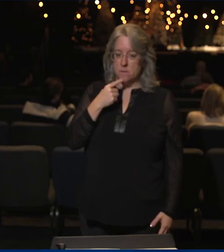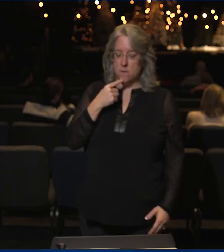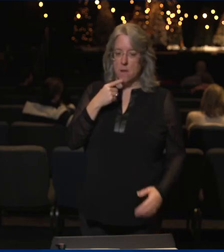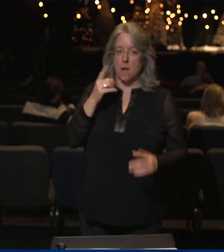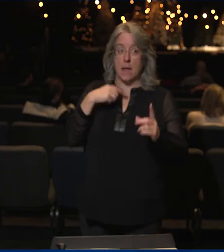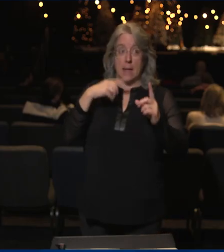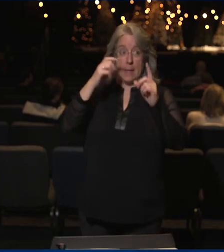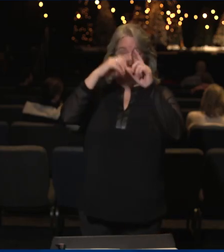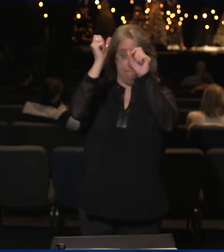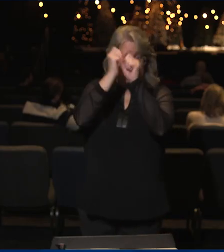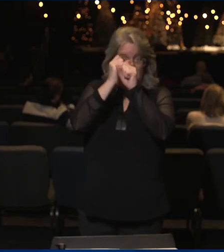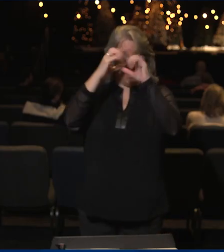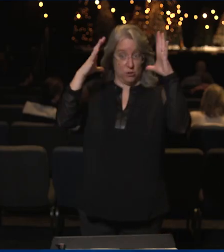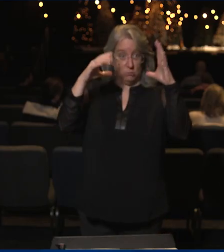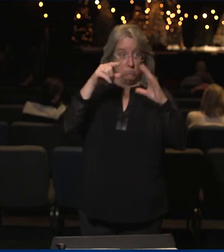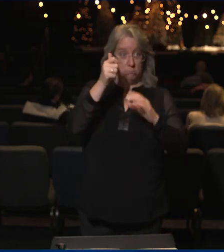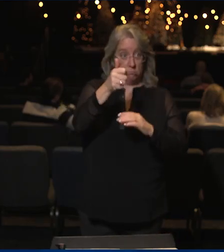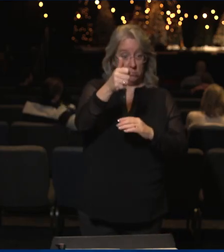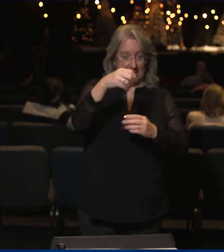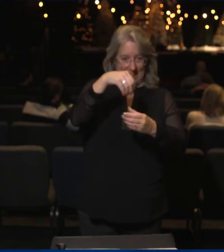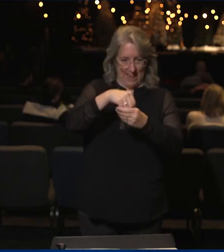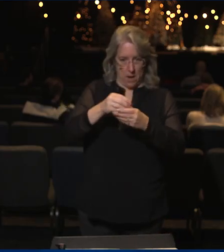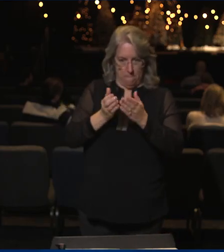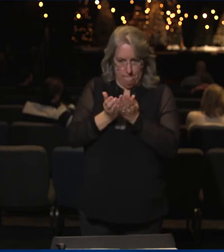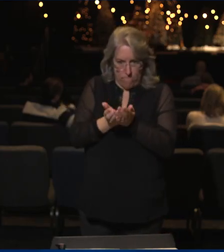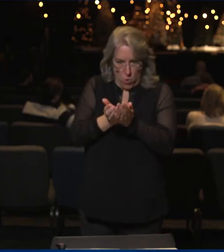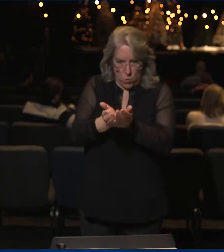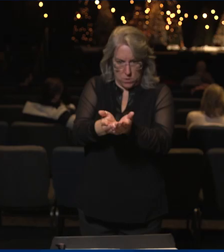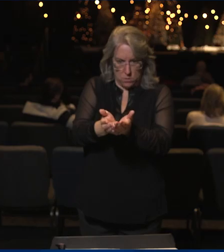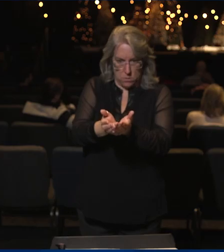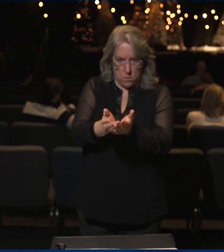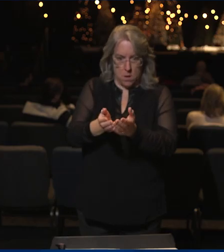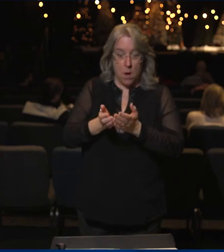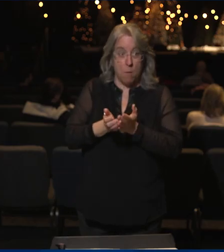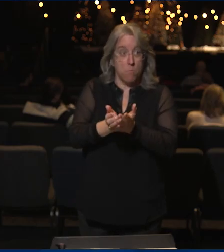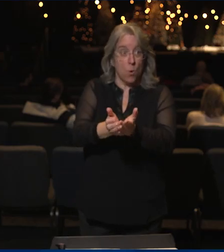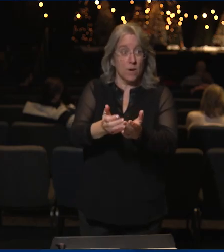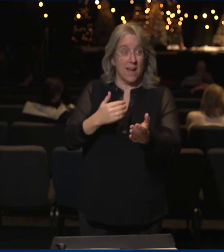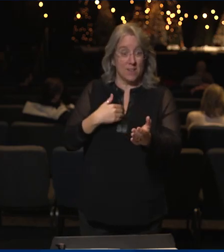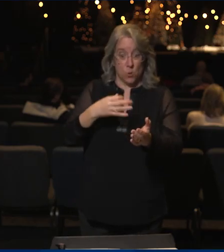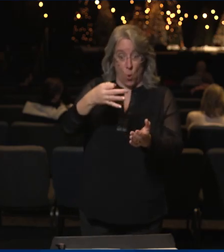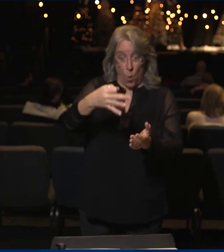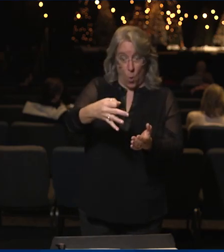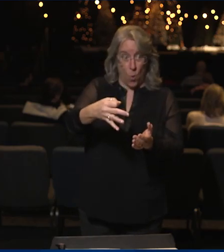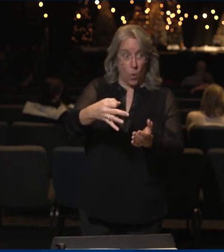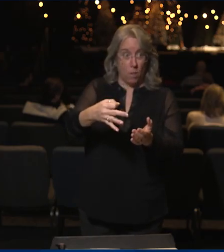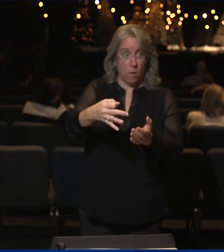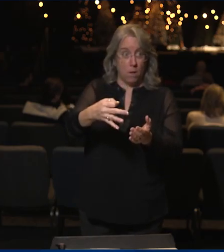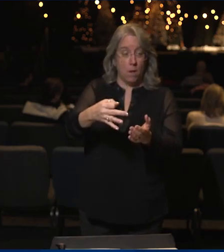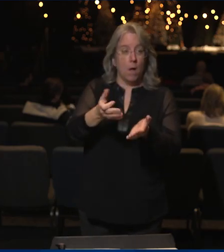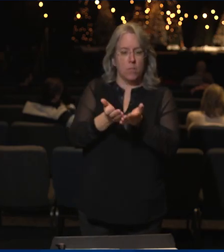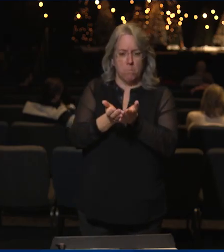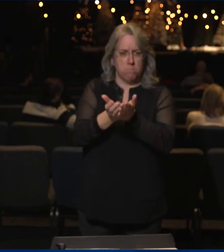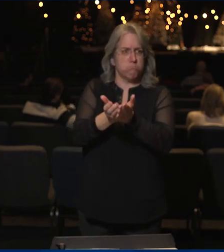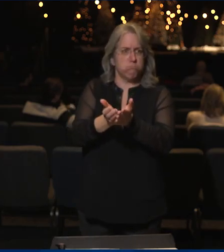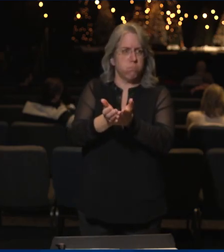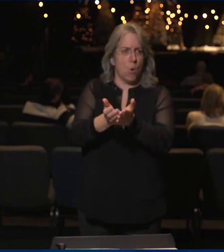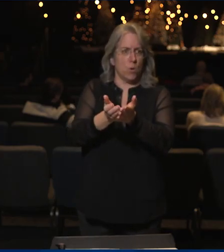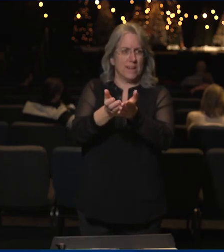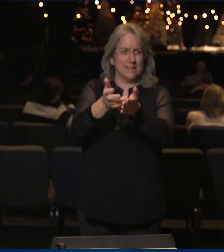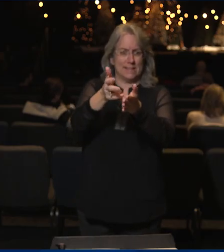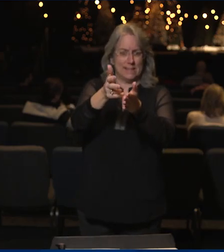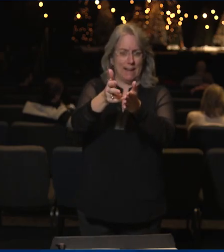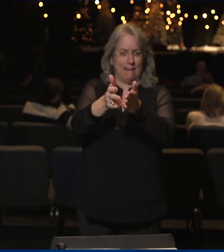imagine that you are in a boat and the boat has a hole in it and the boat is sinking. What should you do? Now, I don't know why I asked him that